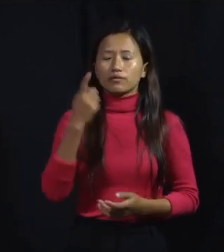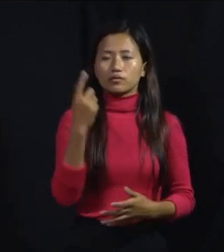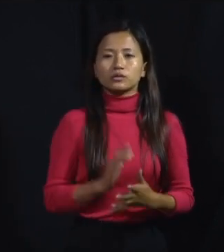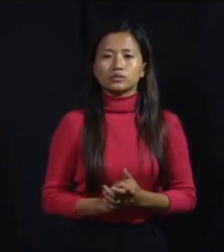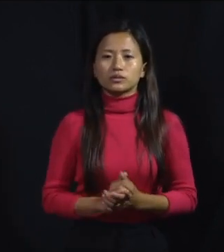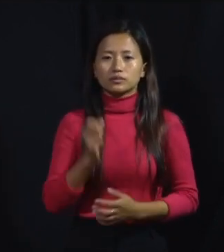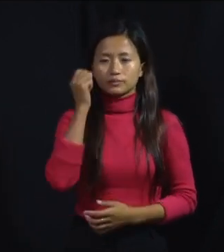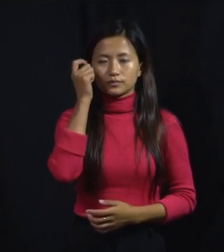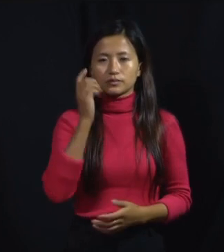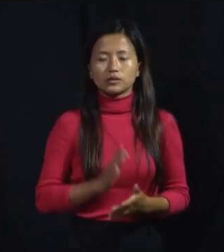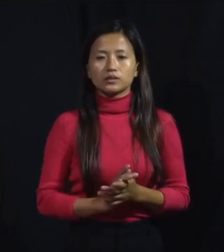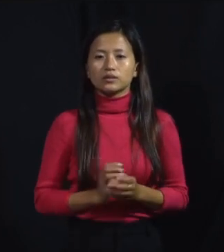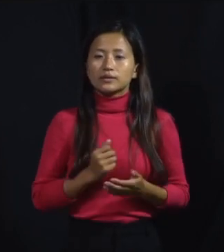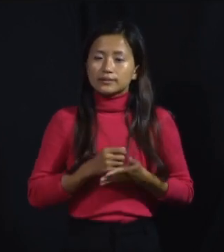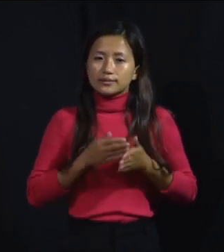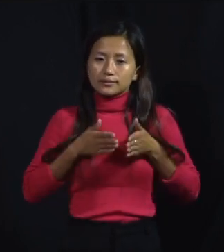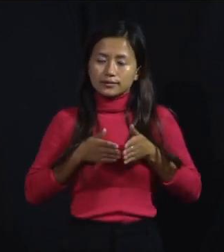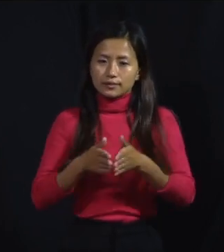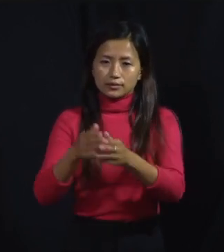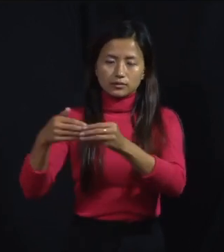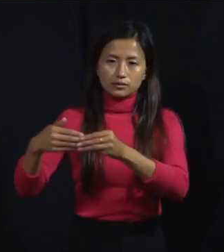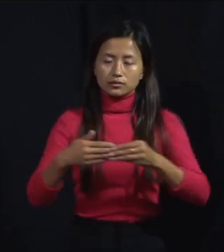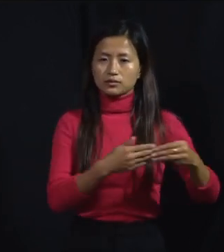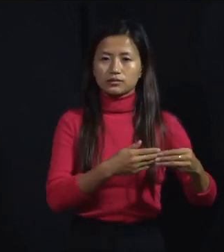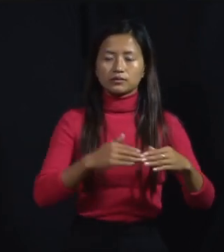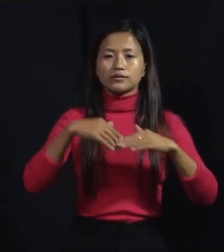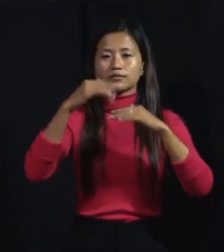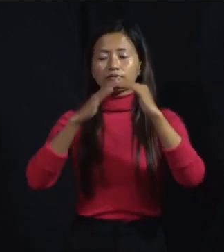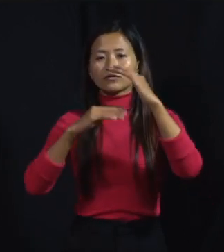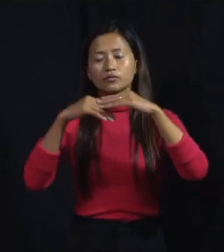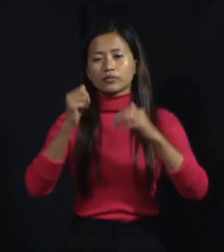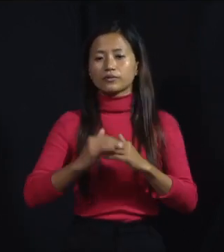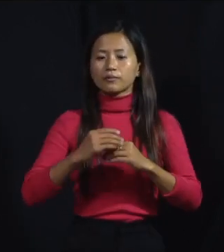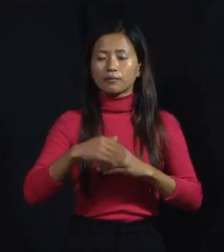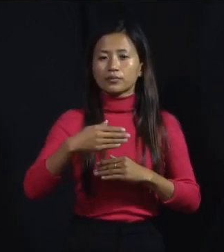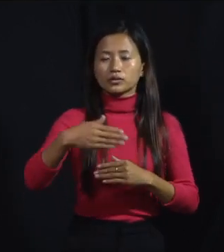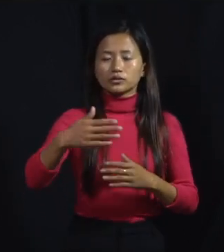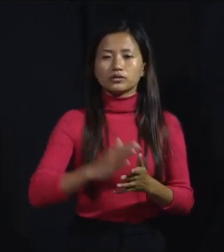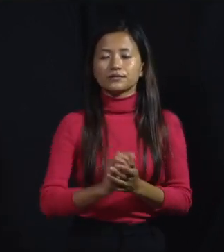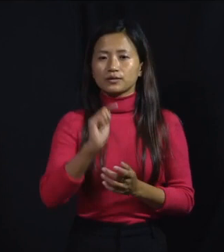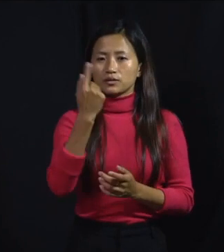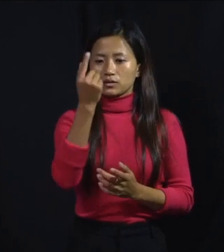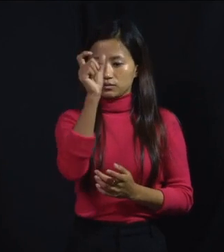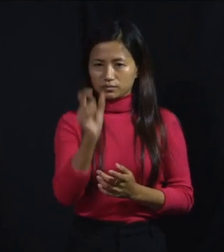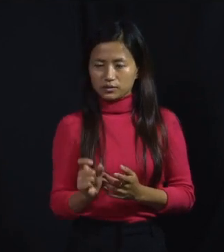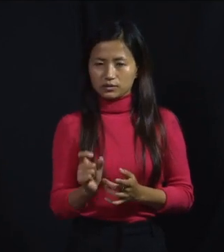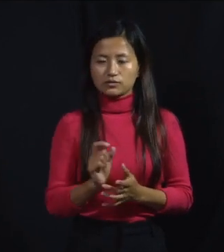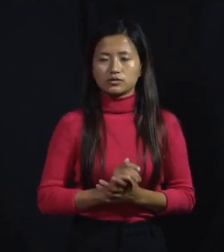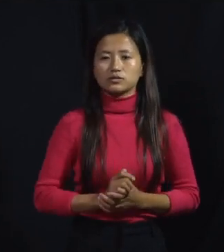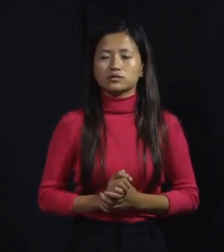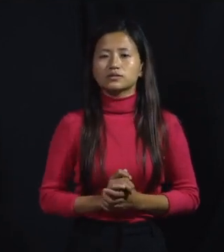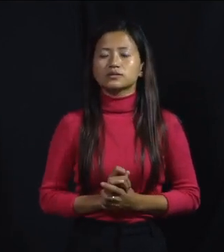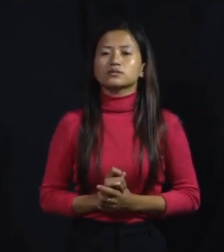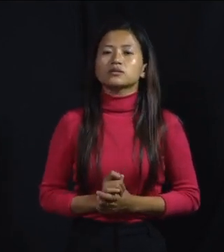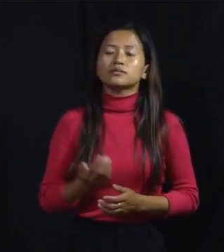can understand it as it guides in the development process of the individual. So we understood in the